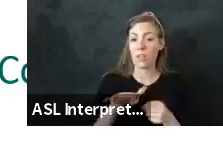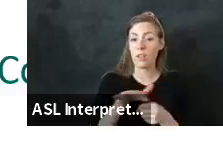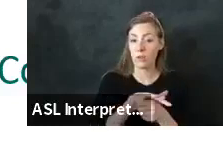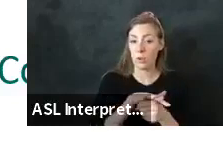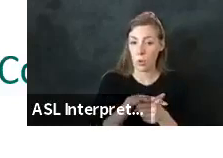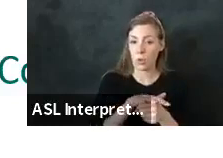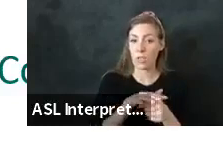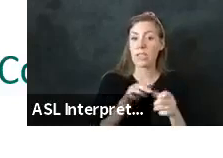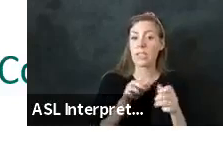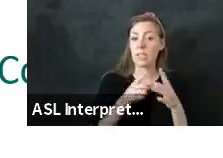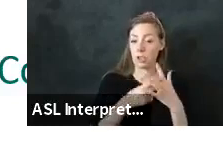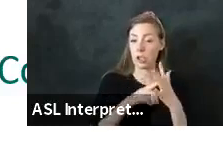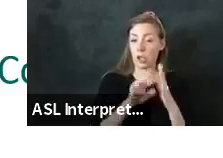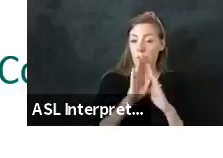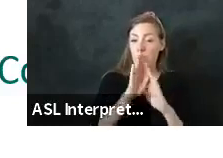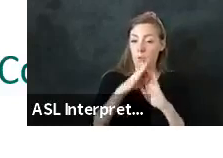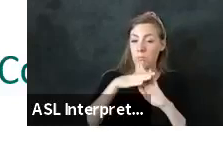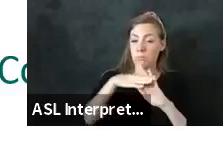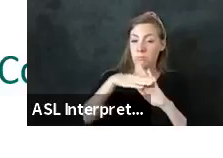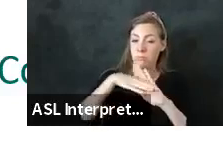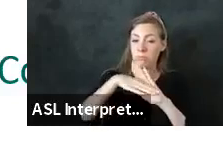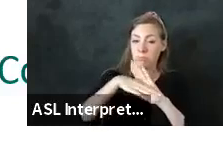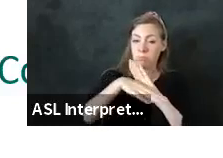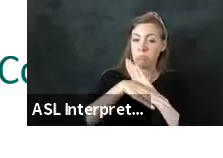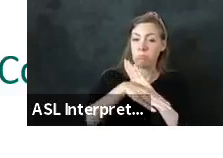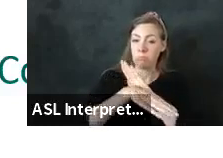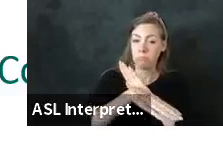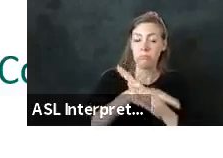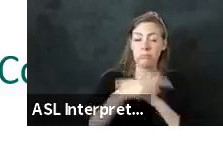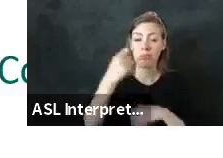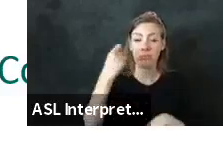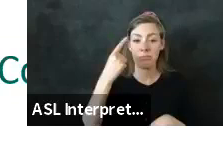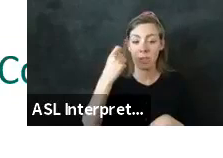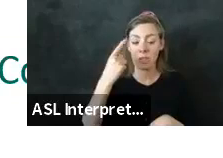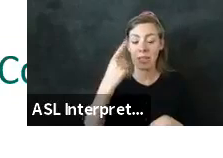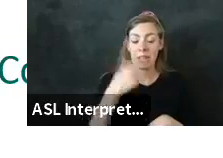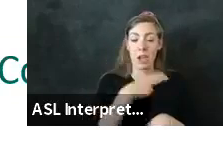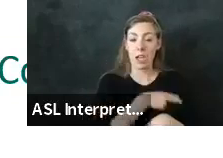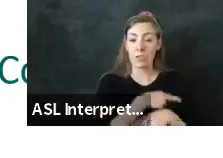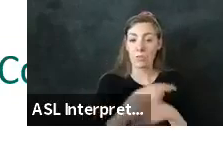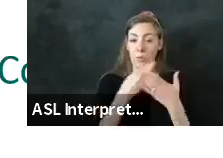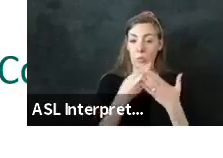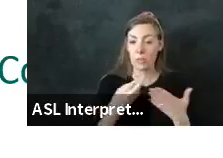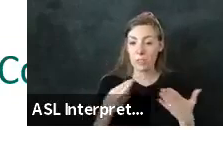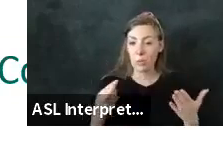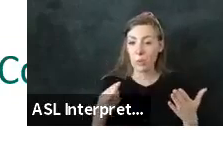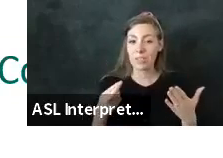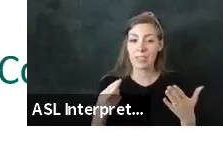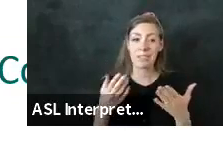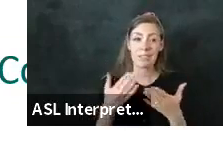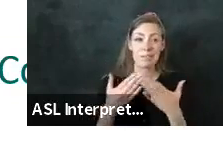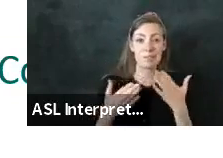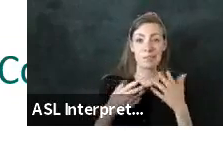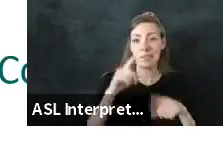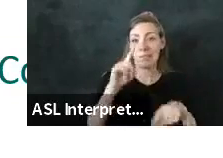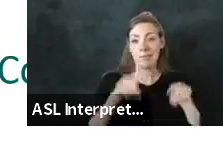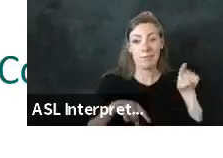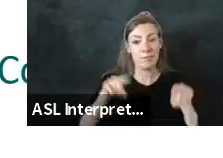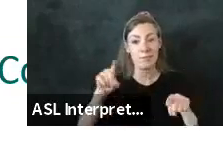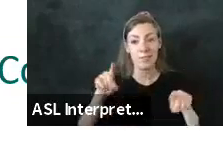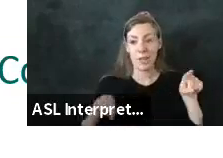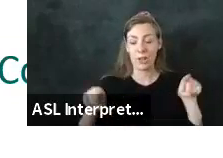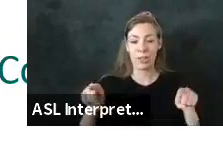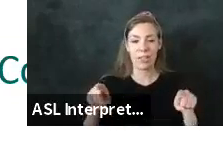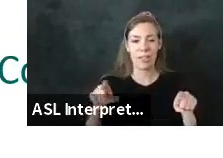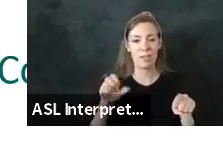starting to trend downwards. But as hospital resources and capacity vary greatly by county, this criteria is being